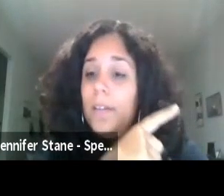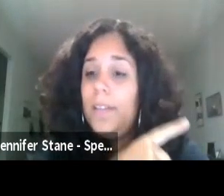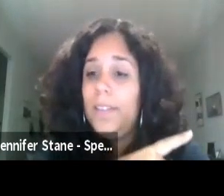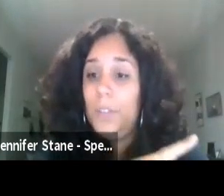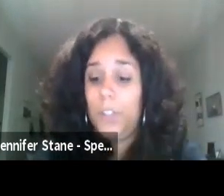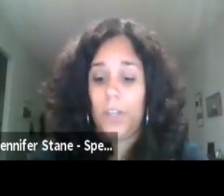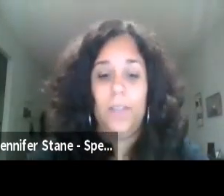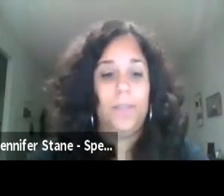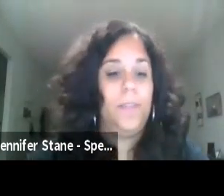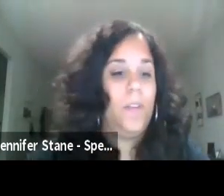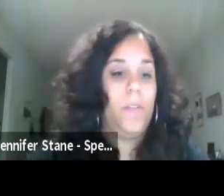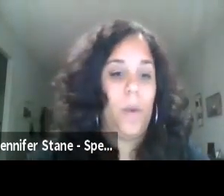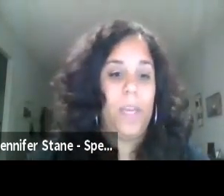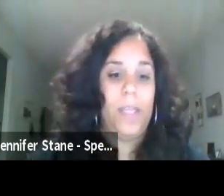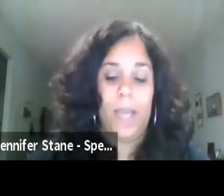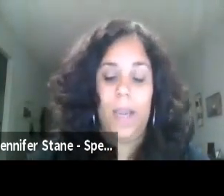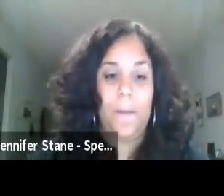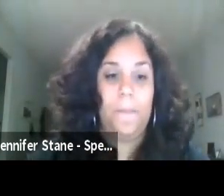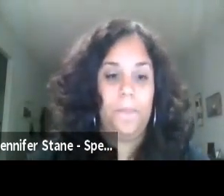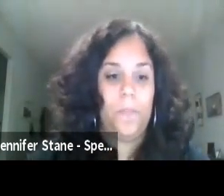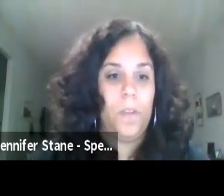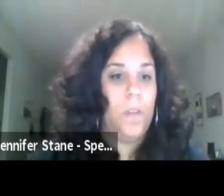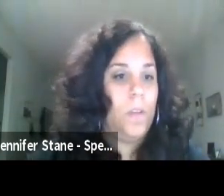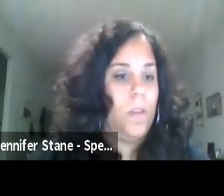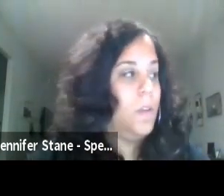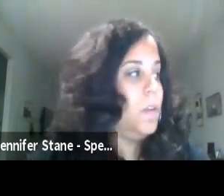more sugar that we intake,